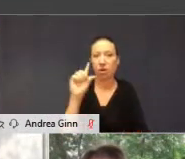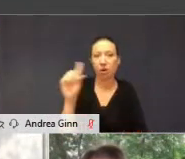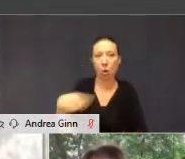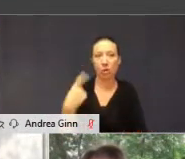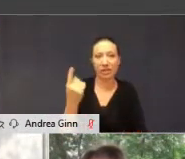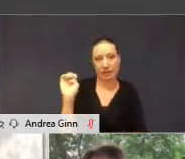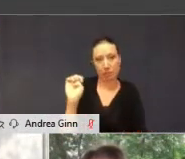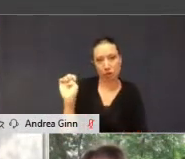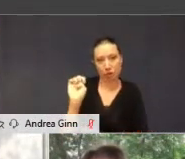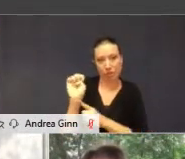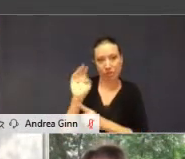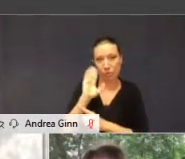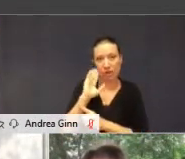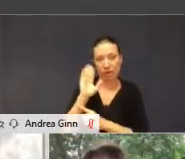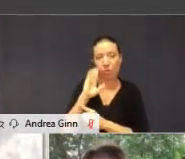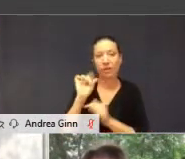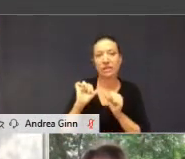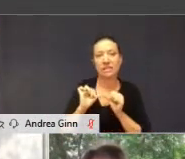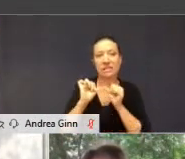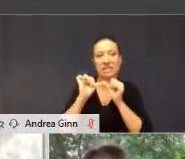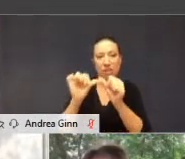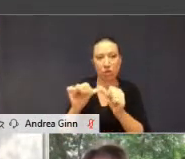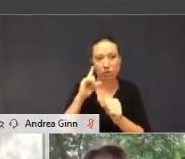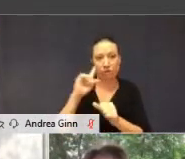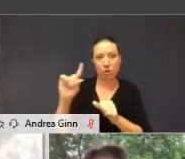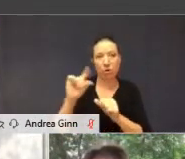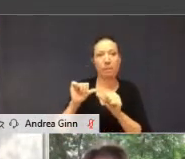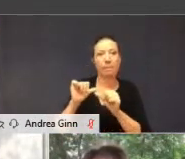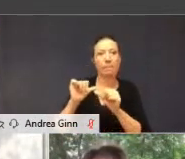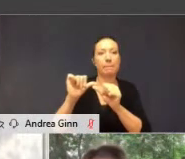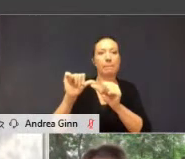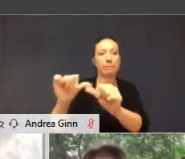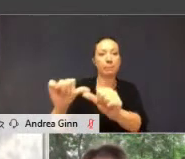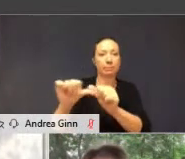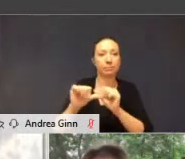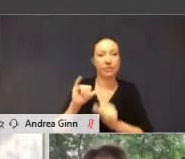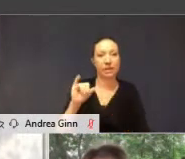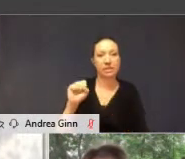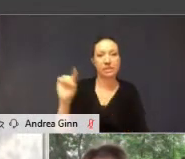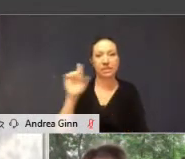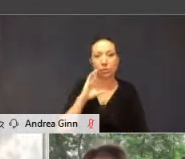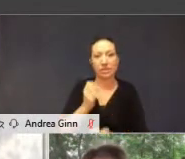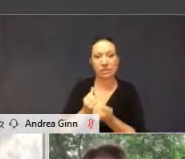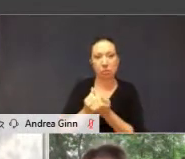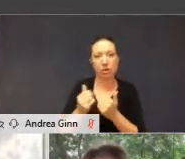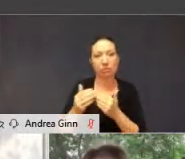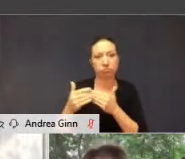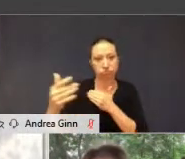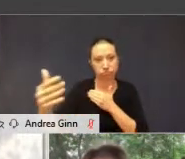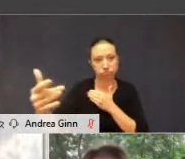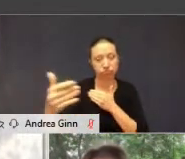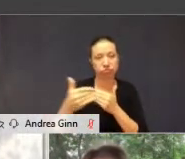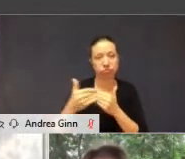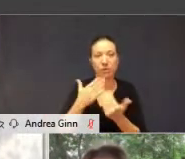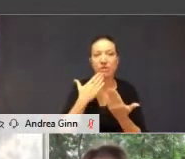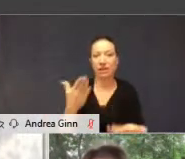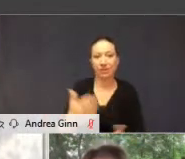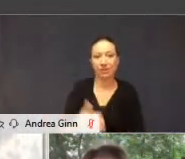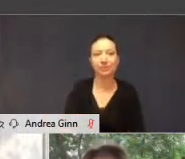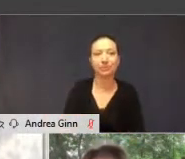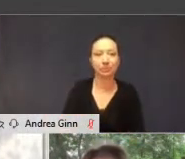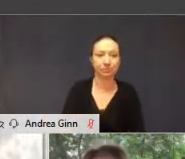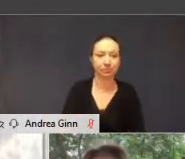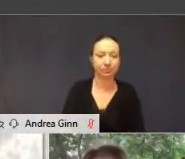function. We will continue that as a permanent function, and ISD will support that effort ongoing. So thank you for